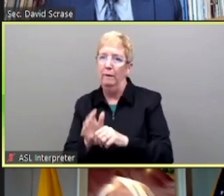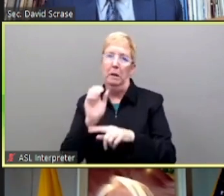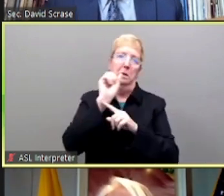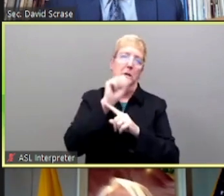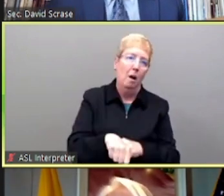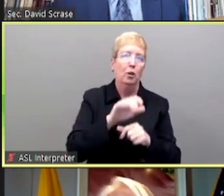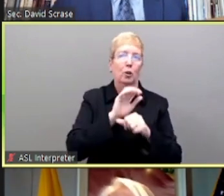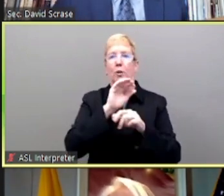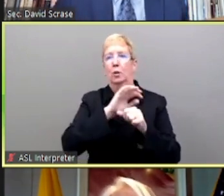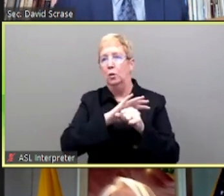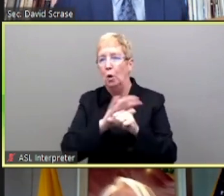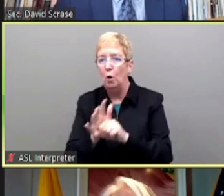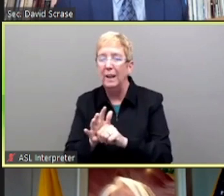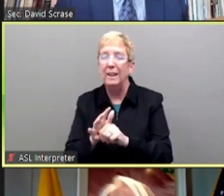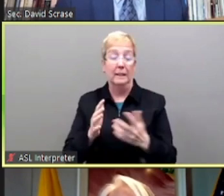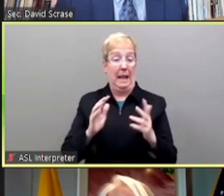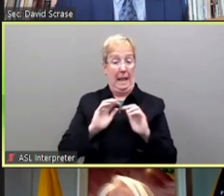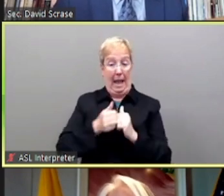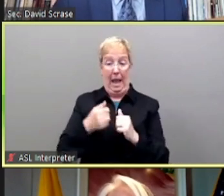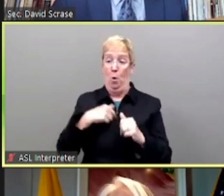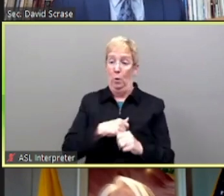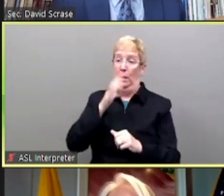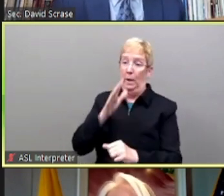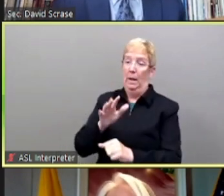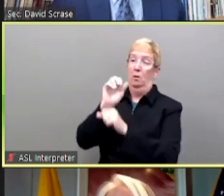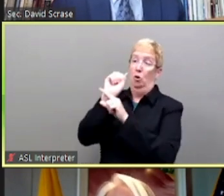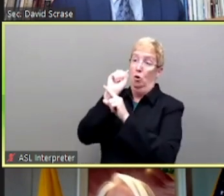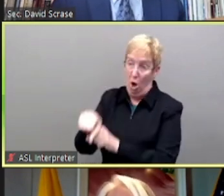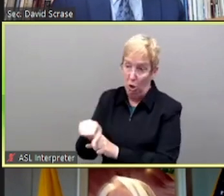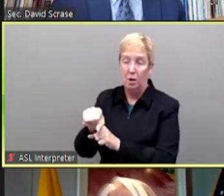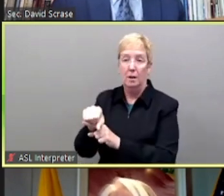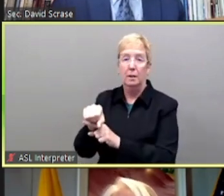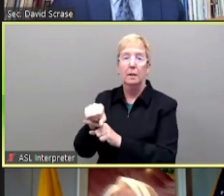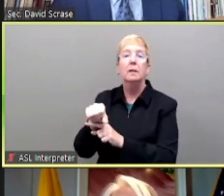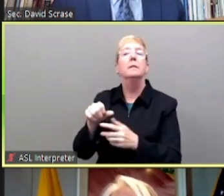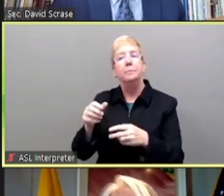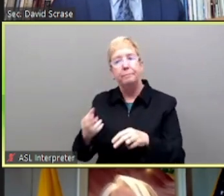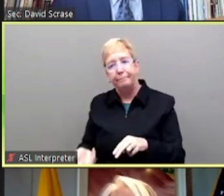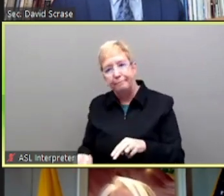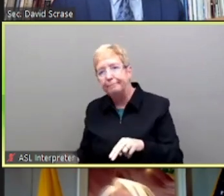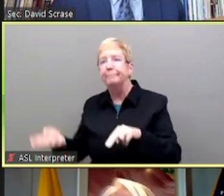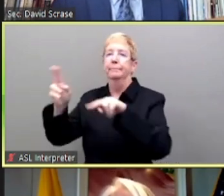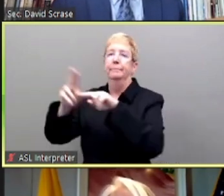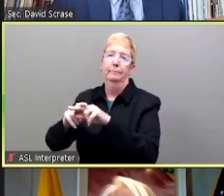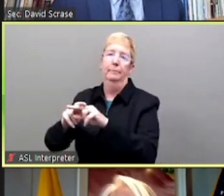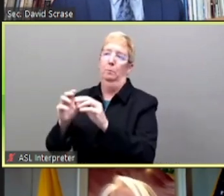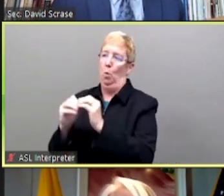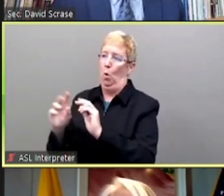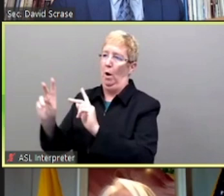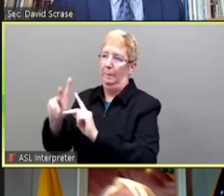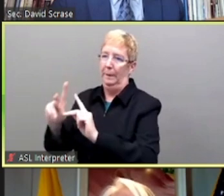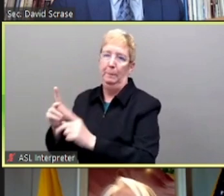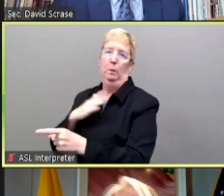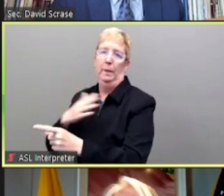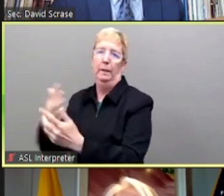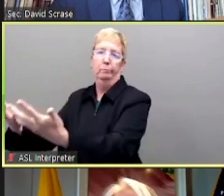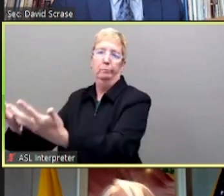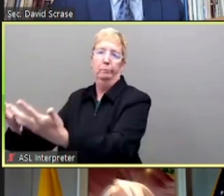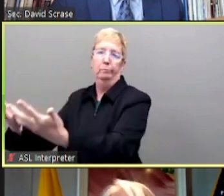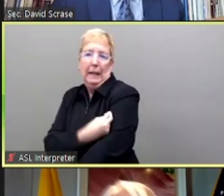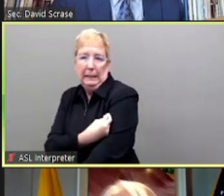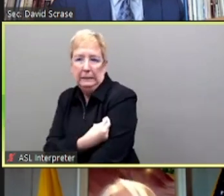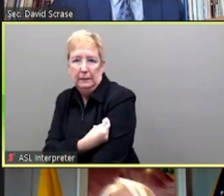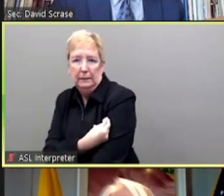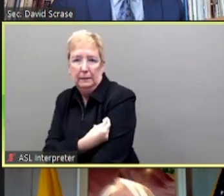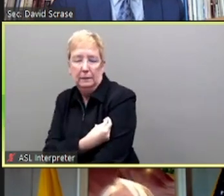COVID. And the only way that we successfully do that is by increasing the number of individuals vaccinated in New Mexico,